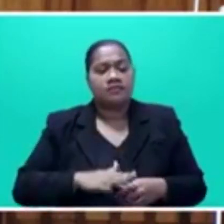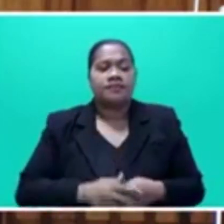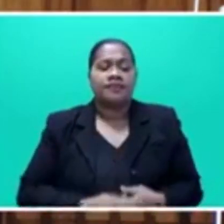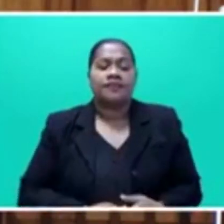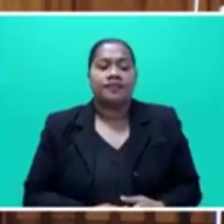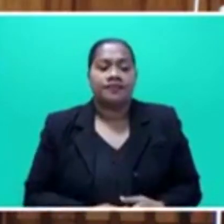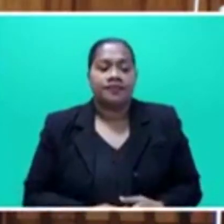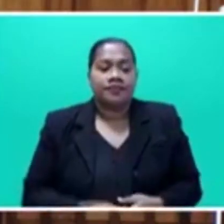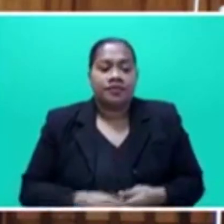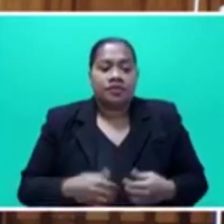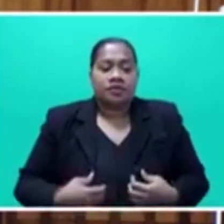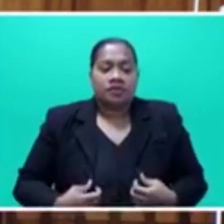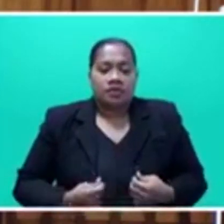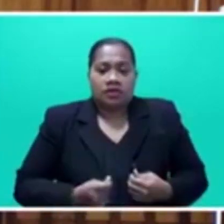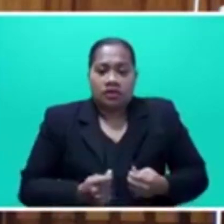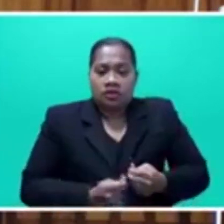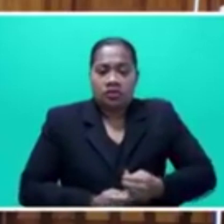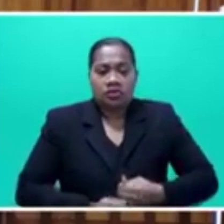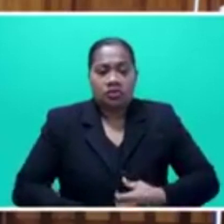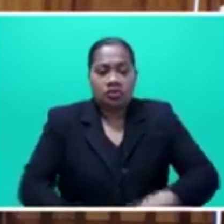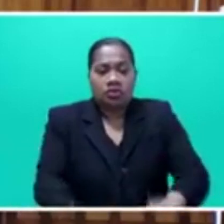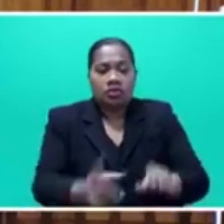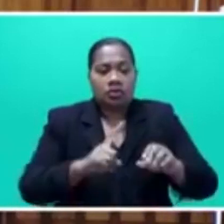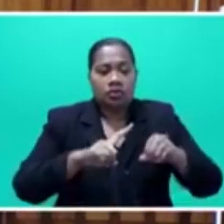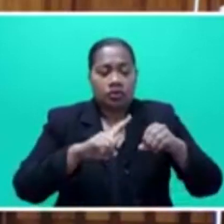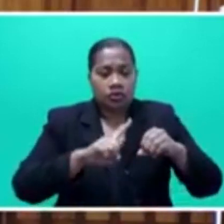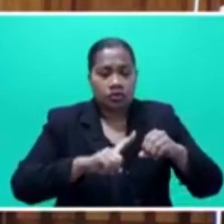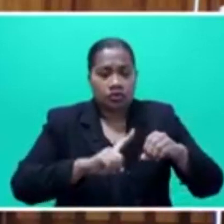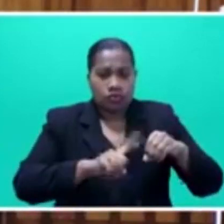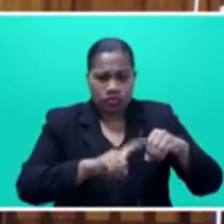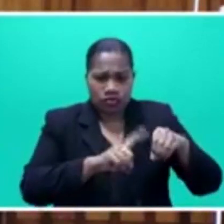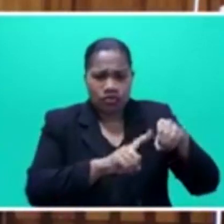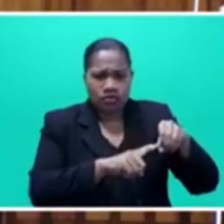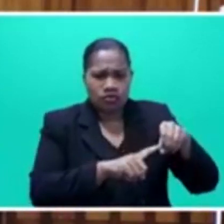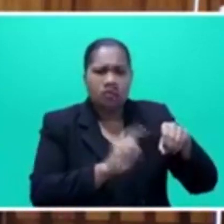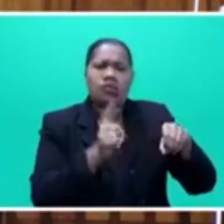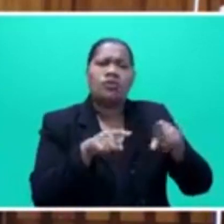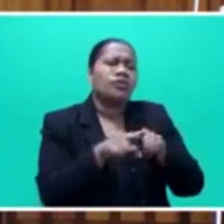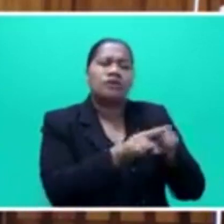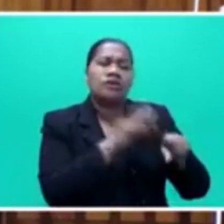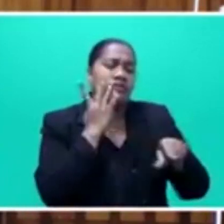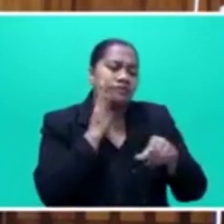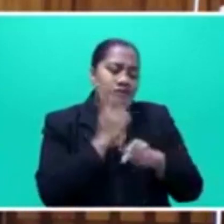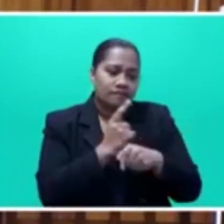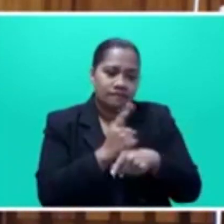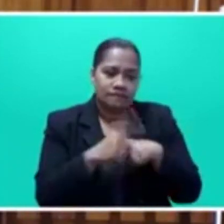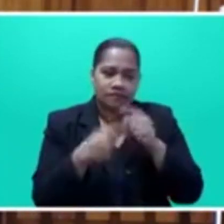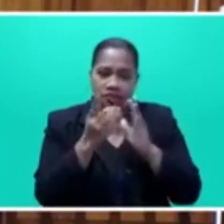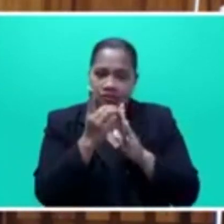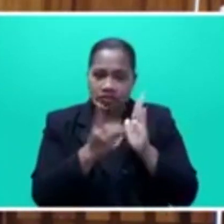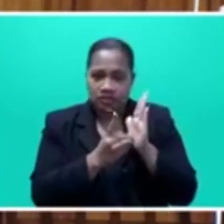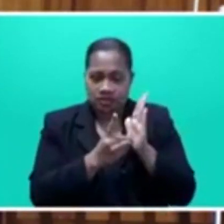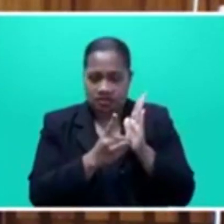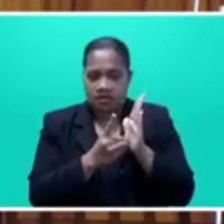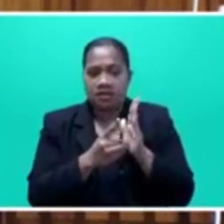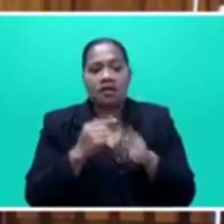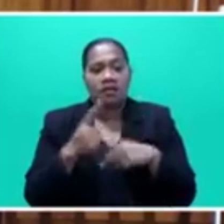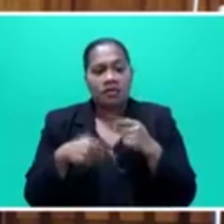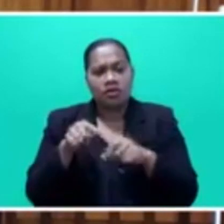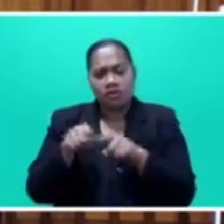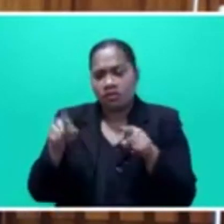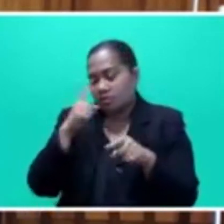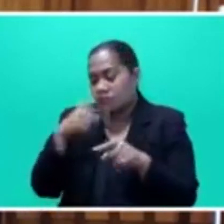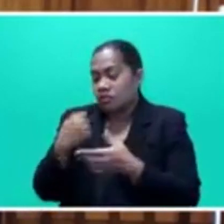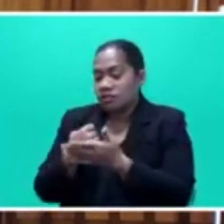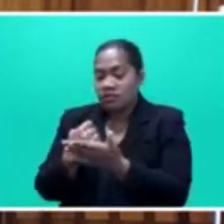therefore, question what do they mean when they talk about democracy. It is a bit like those people who supported the 1987